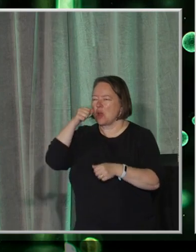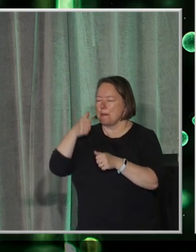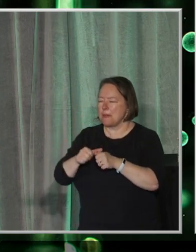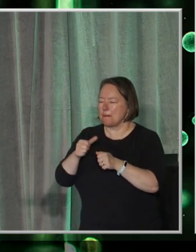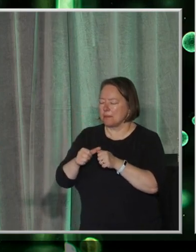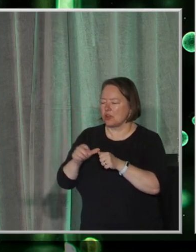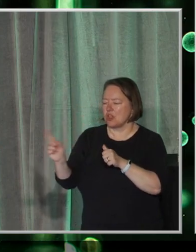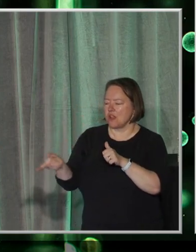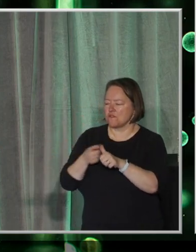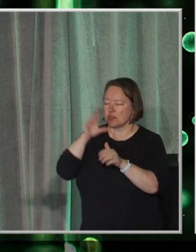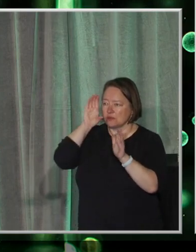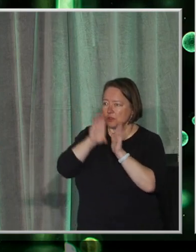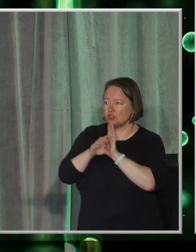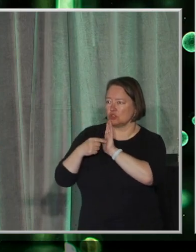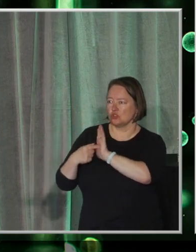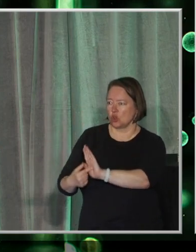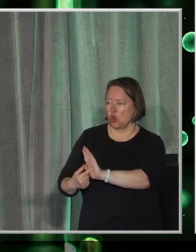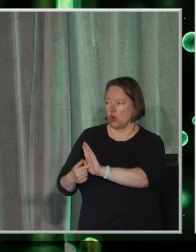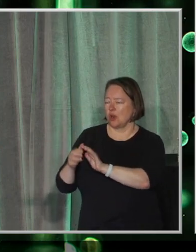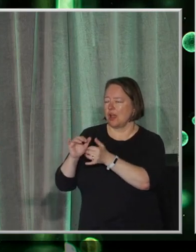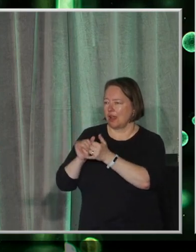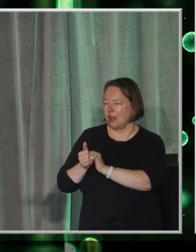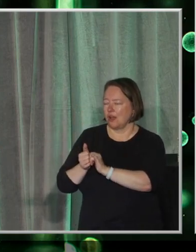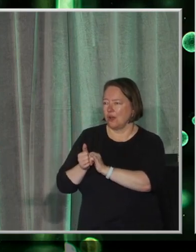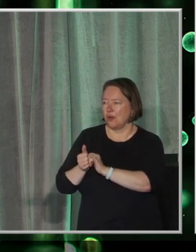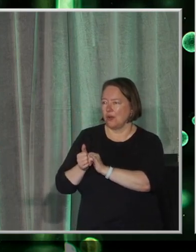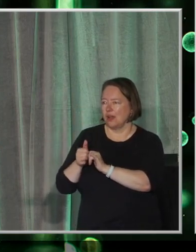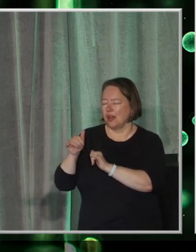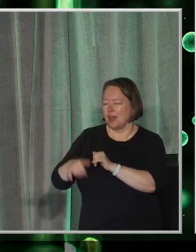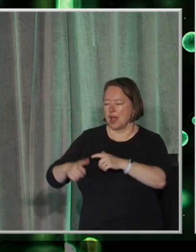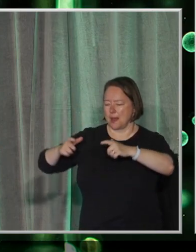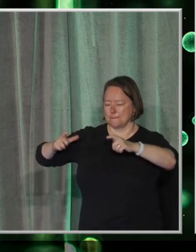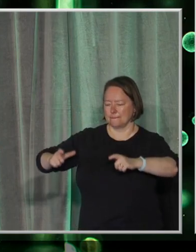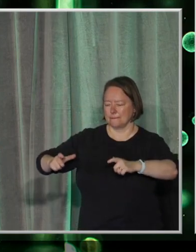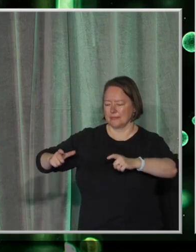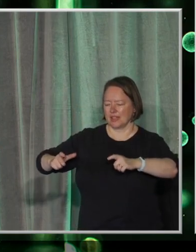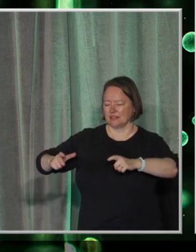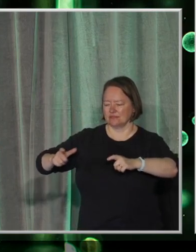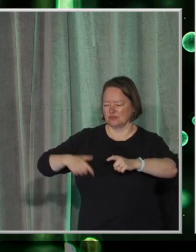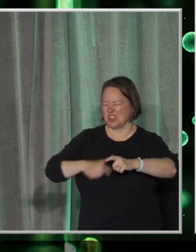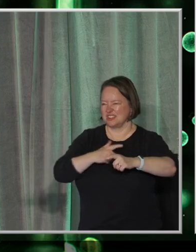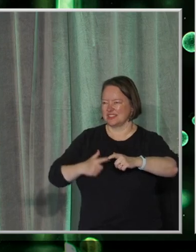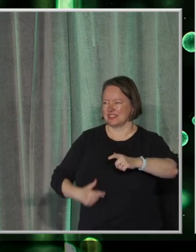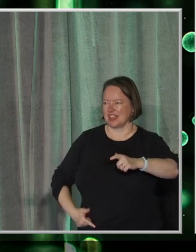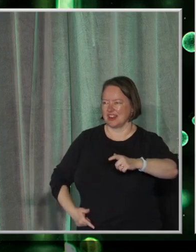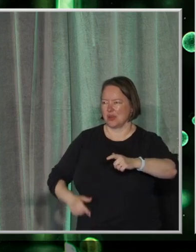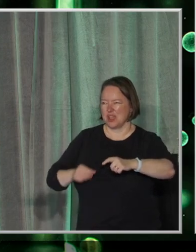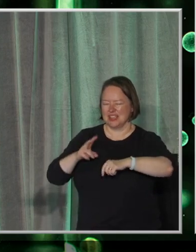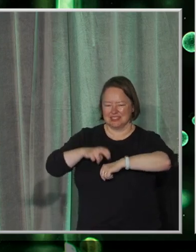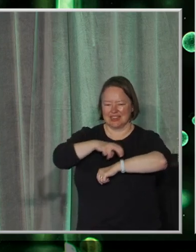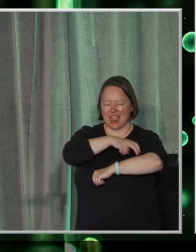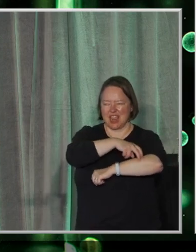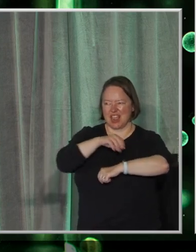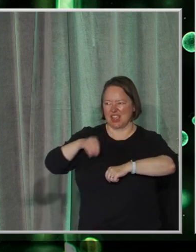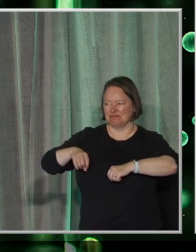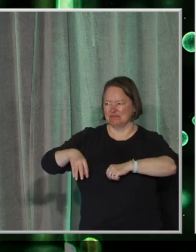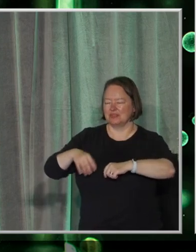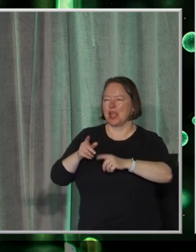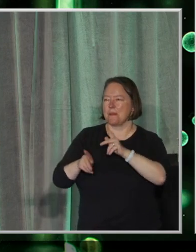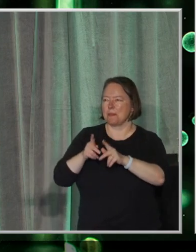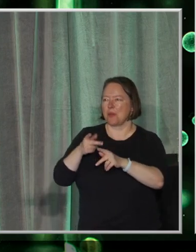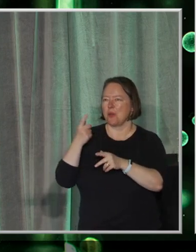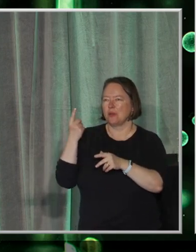very first photo I showed you on how on a plate, a basic plate of a Tanzanian with senene around it. So people